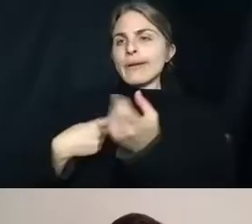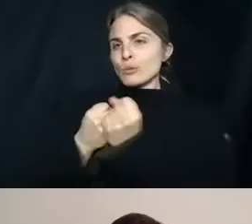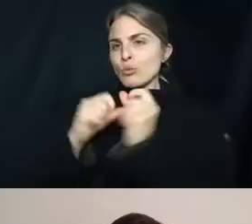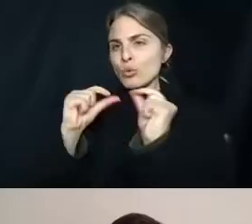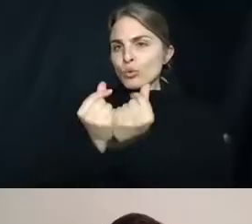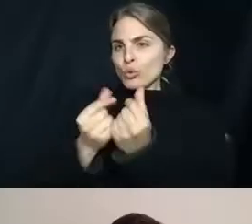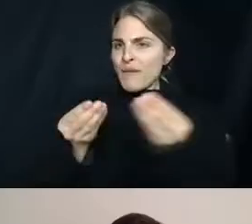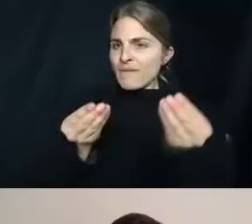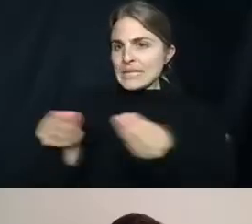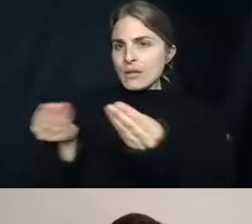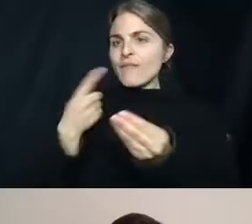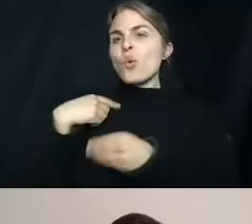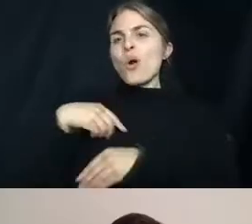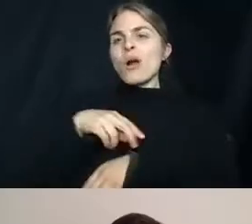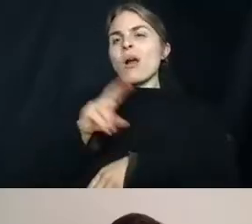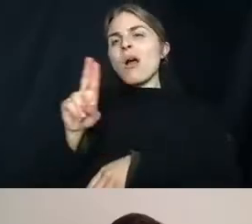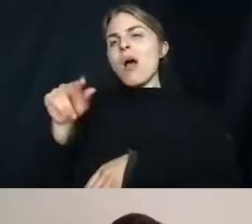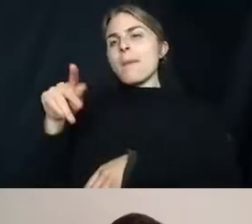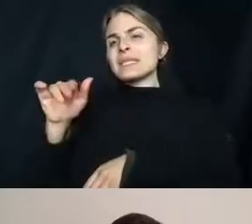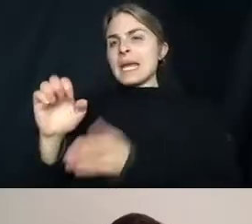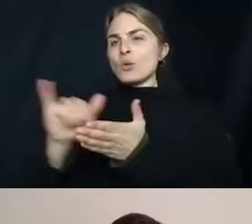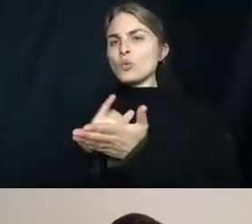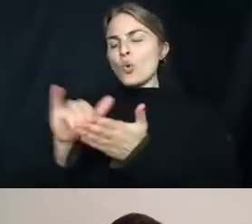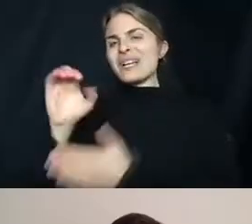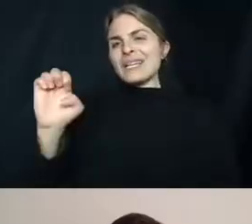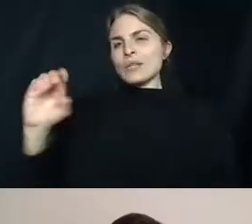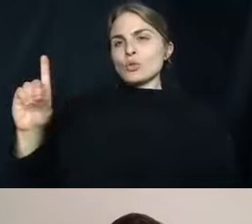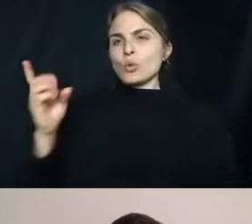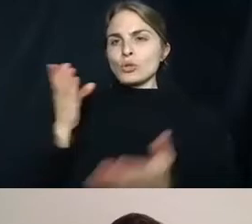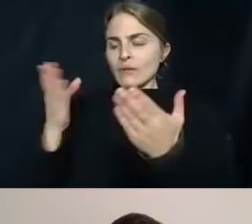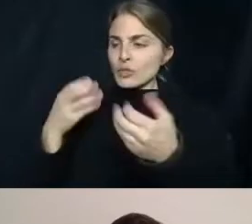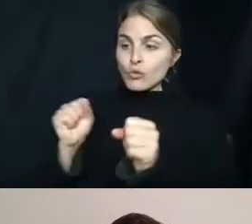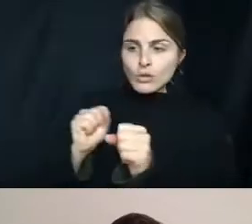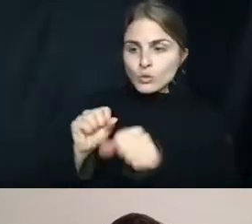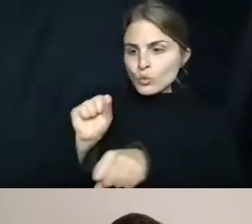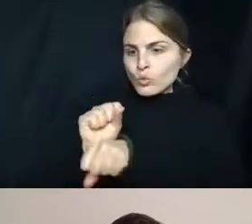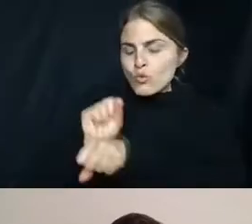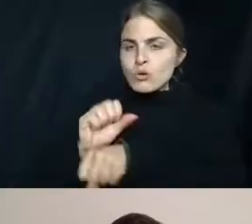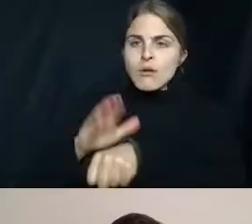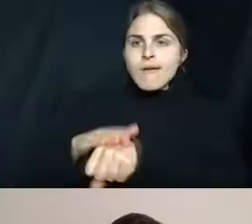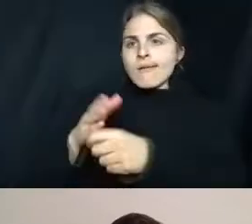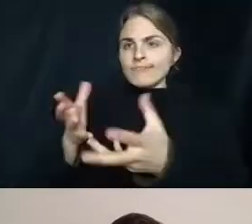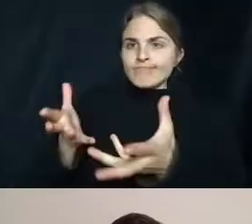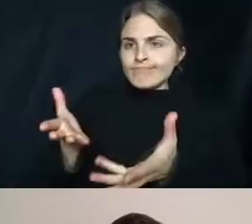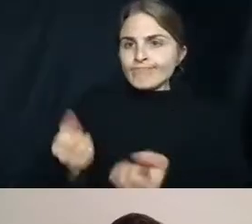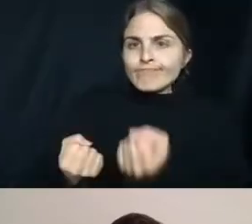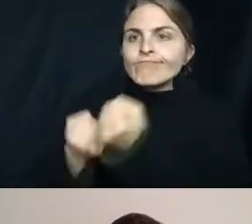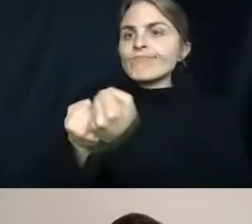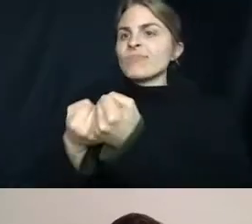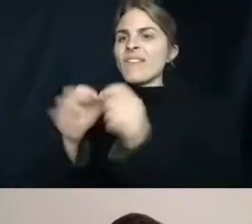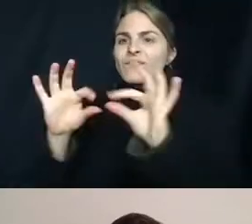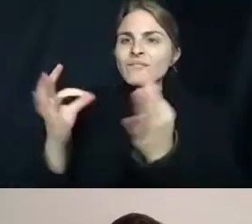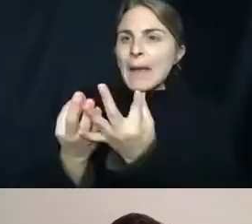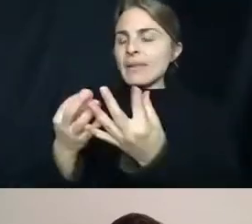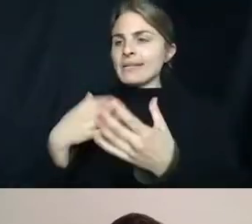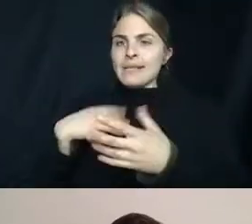for the Upstate New York Eating Disorder Service, working to educate and support individuals and families through the process of recovery